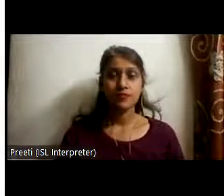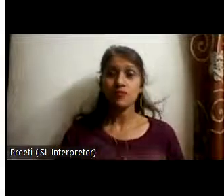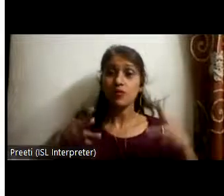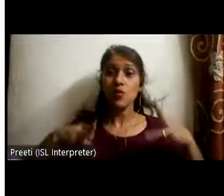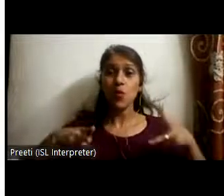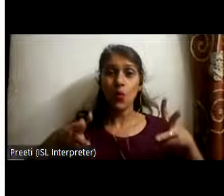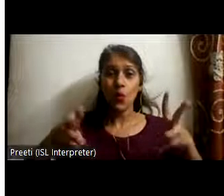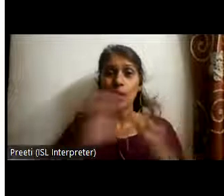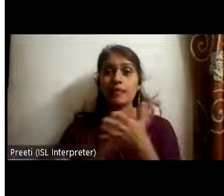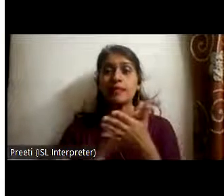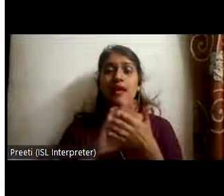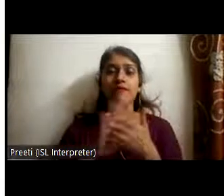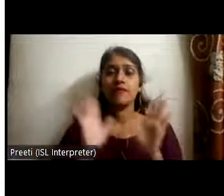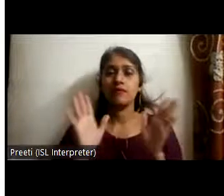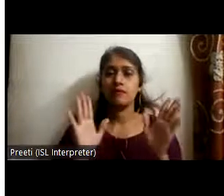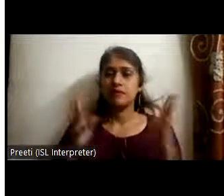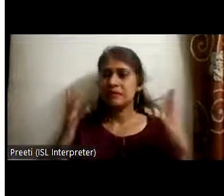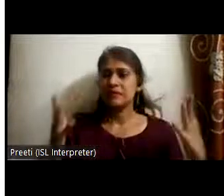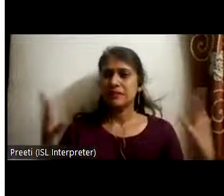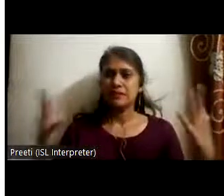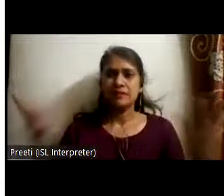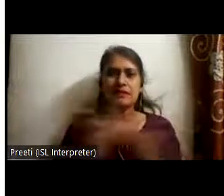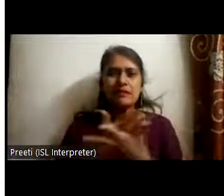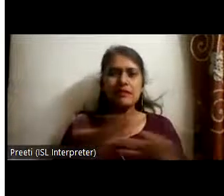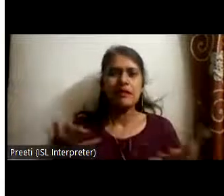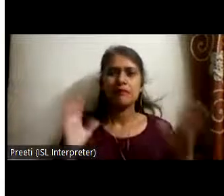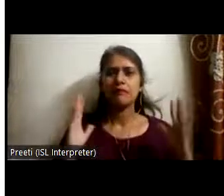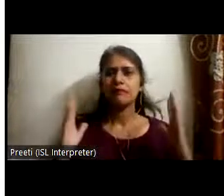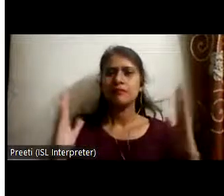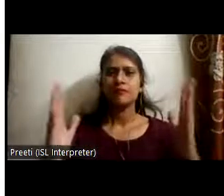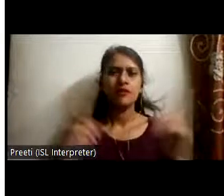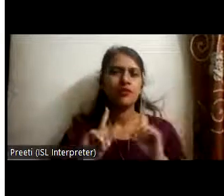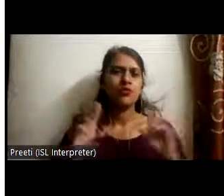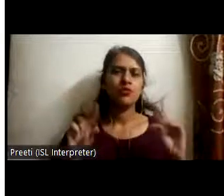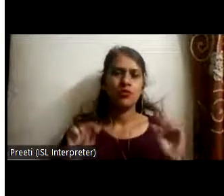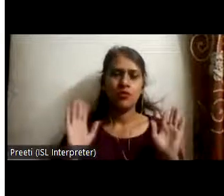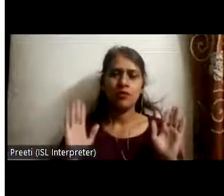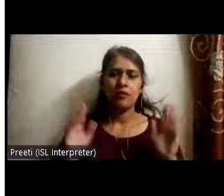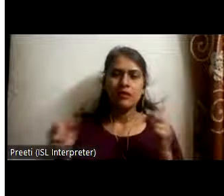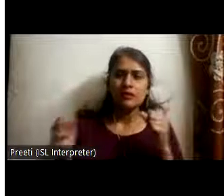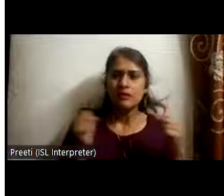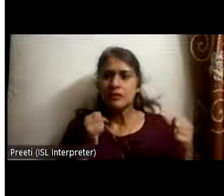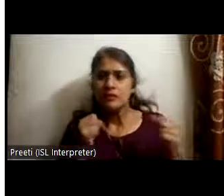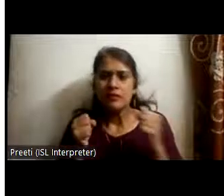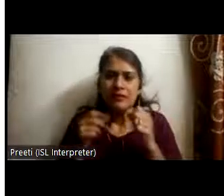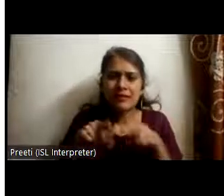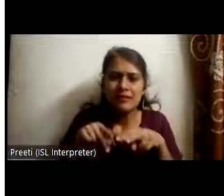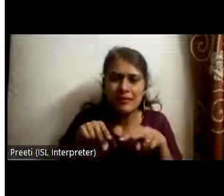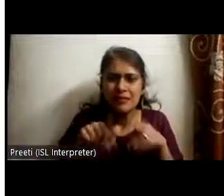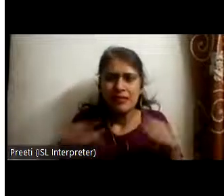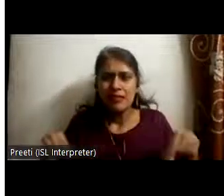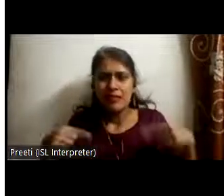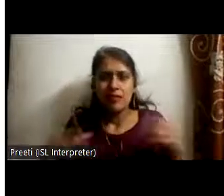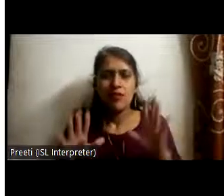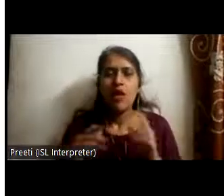least a minimum width, decent width. There should be space for turning the wheelchairs. Everything should be within accessible